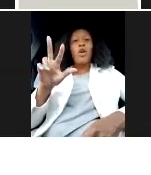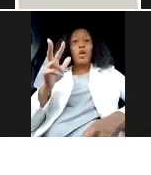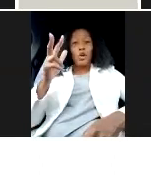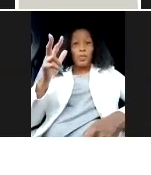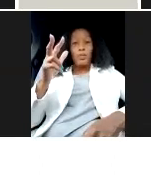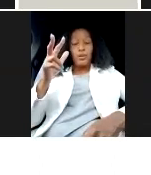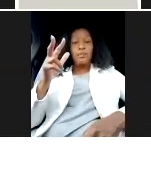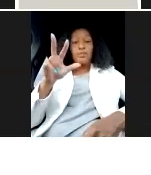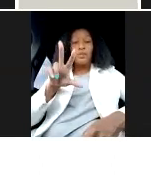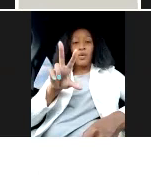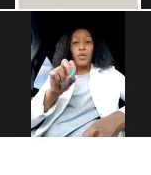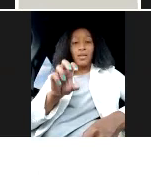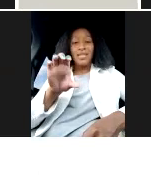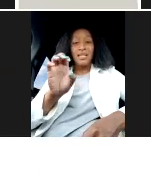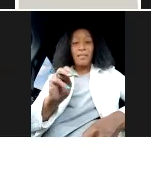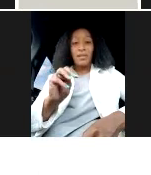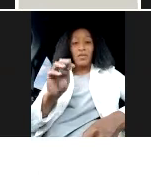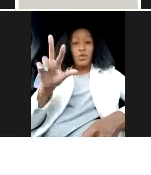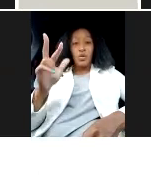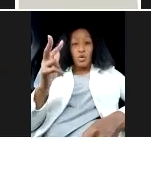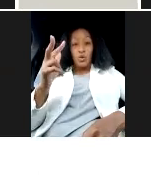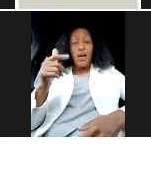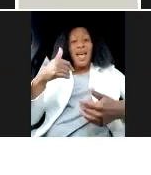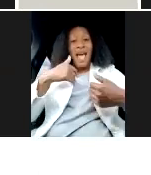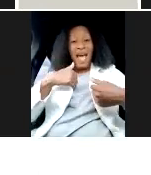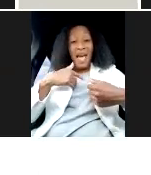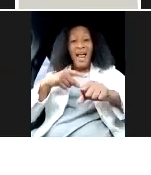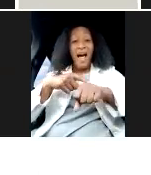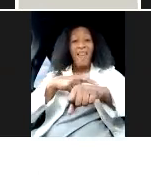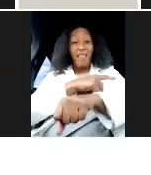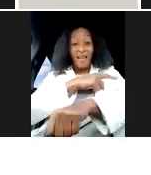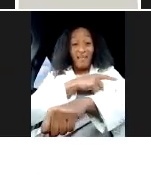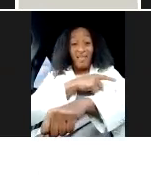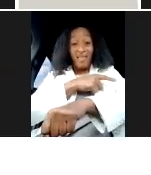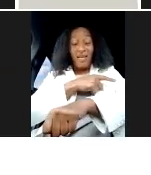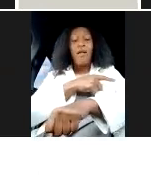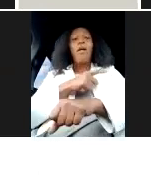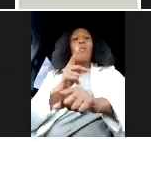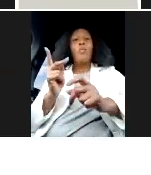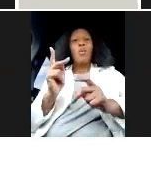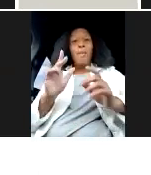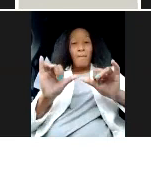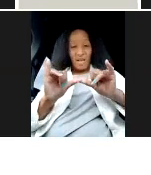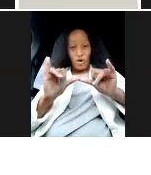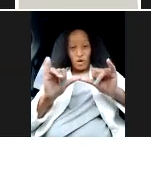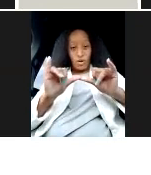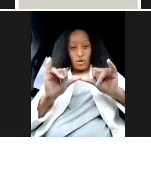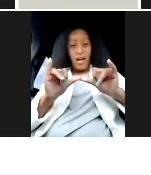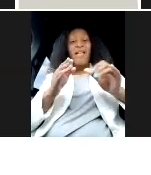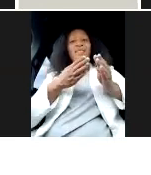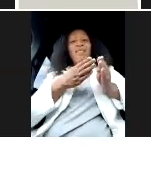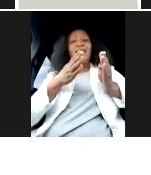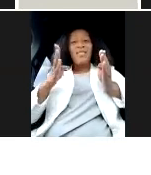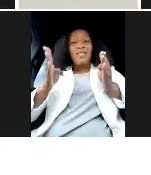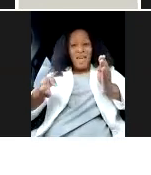length measurement, and we multiplied it, right? Length times length times length. It says it